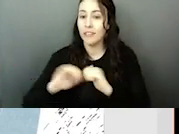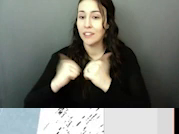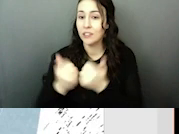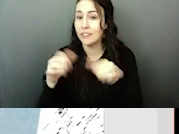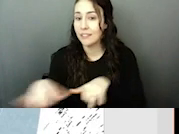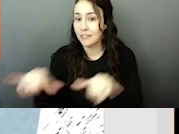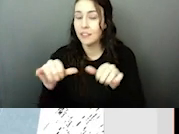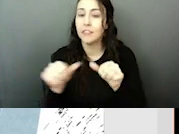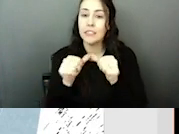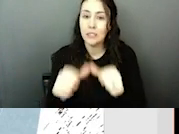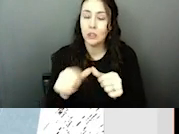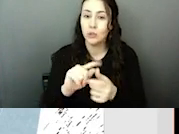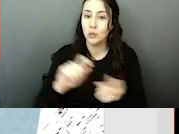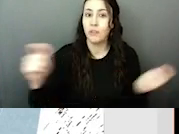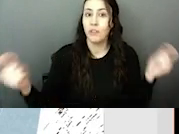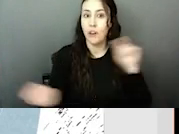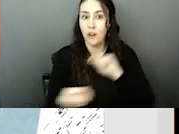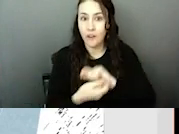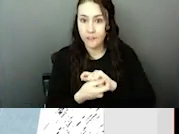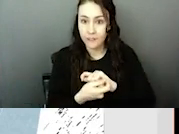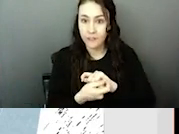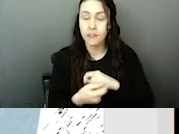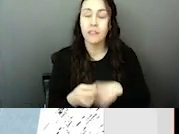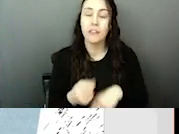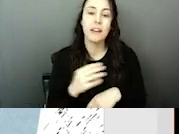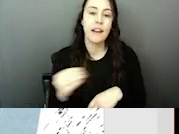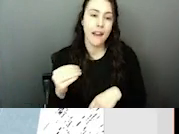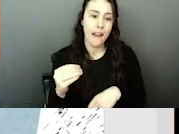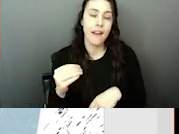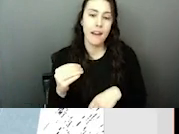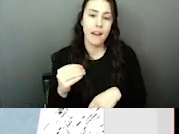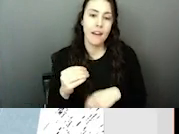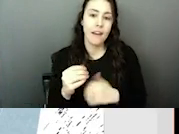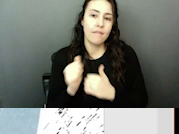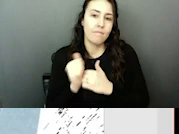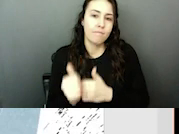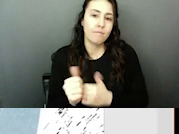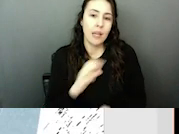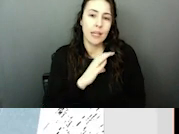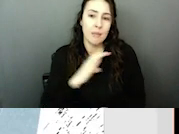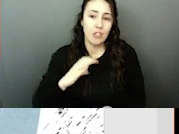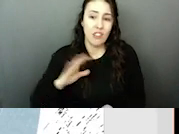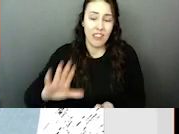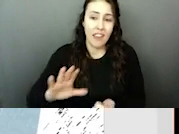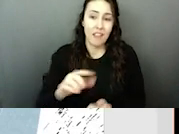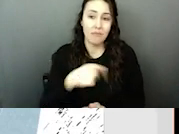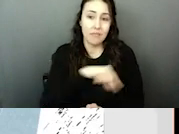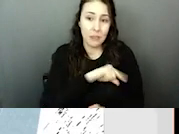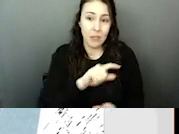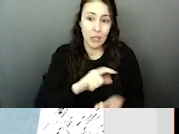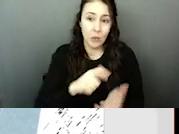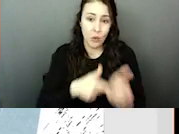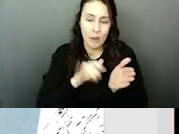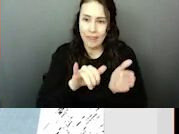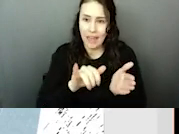to evolve. And they're based on the commission's eligibility requirements, which are not changing, as